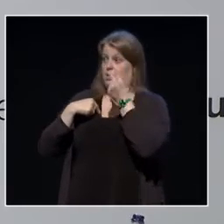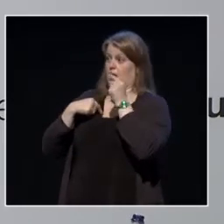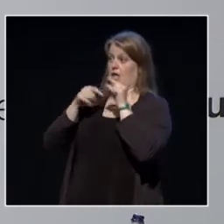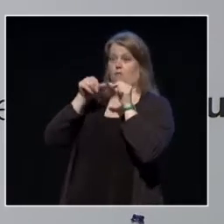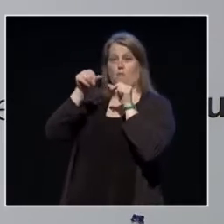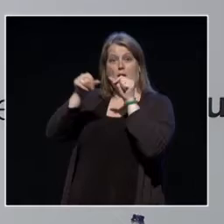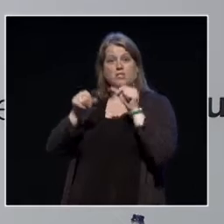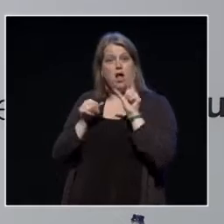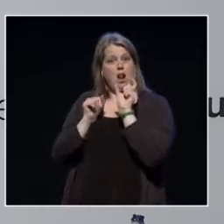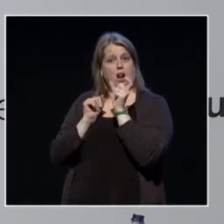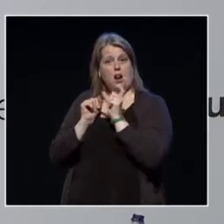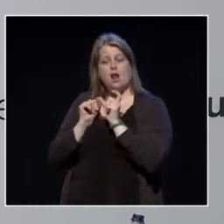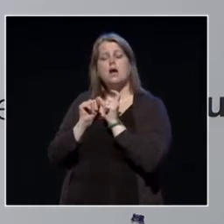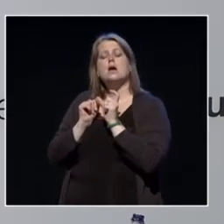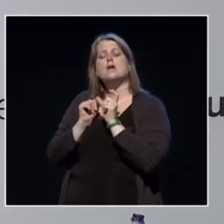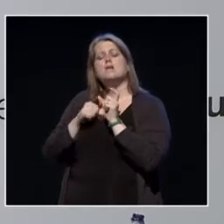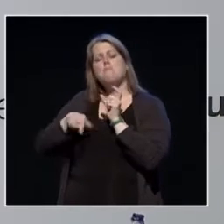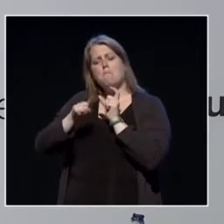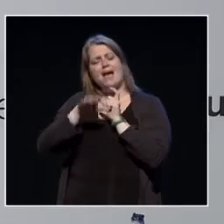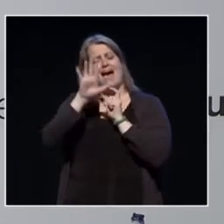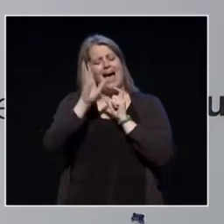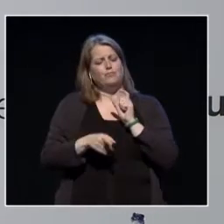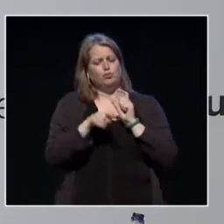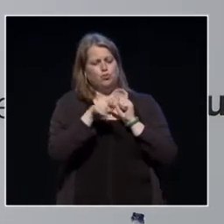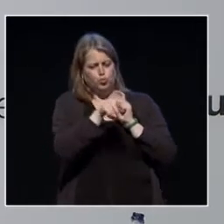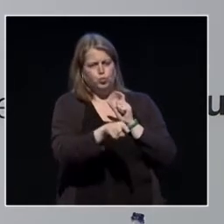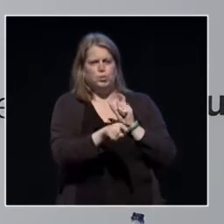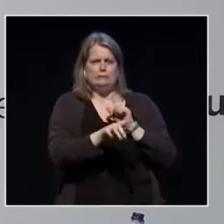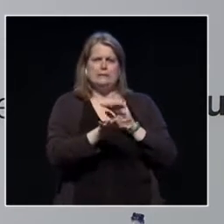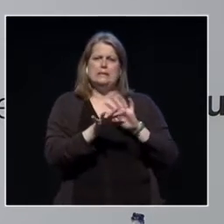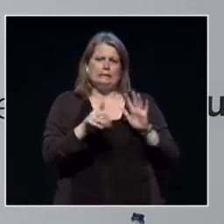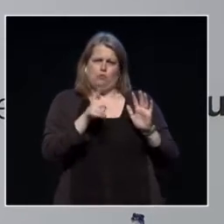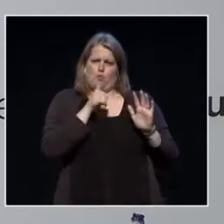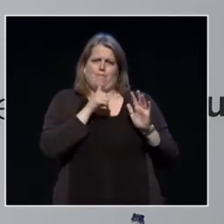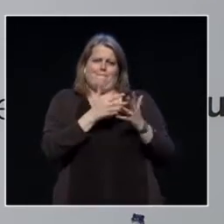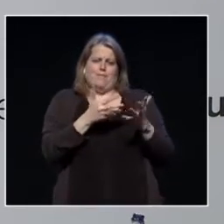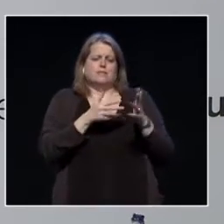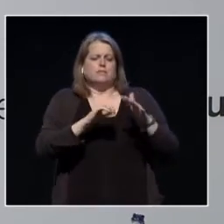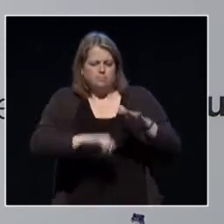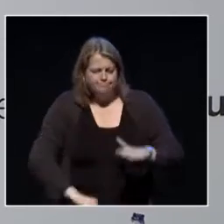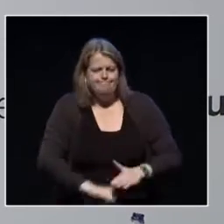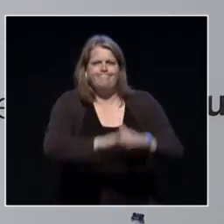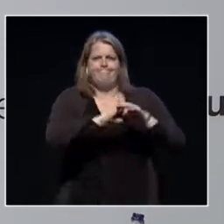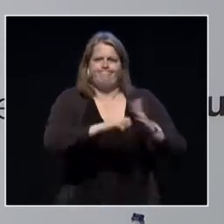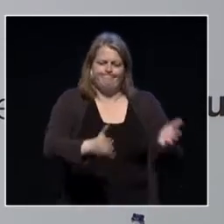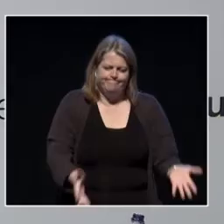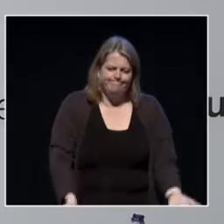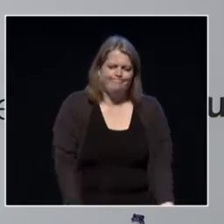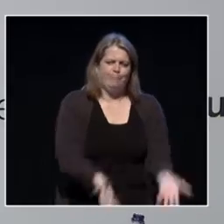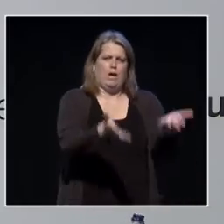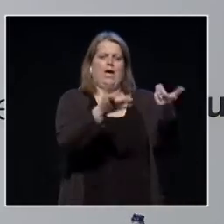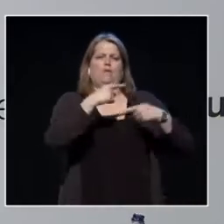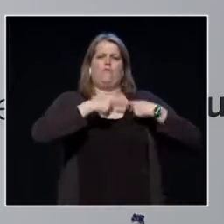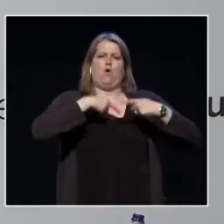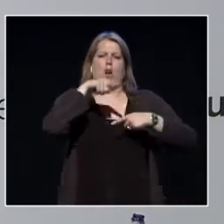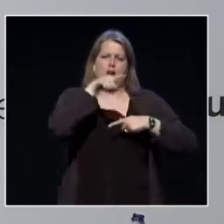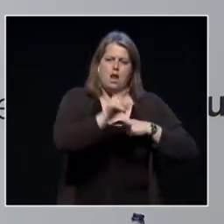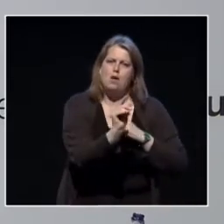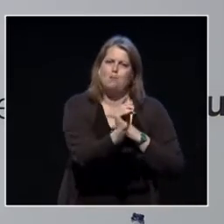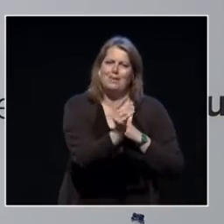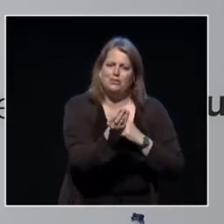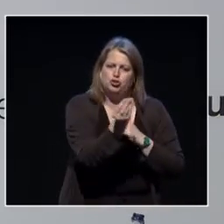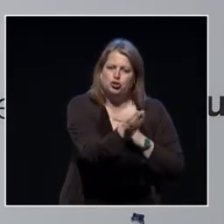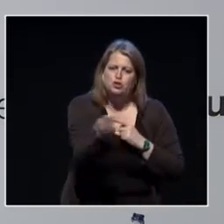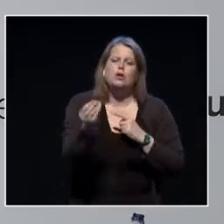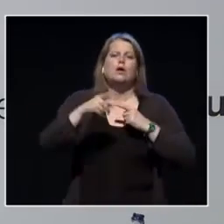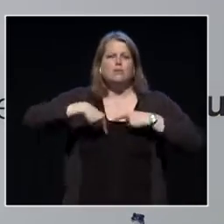together, empower the underprivileged, take the right roles, that's when we get to solve the development puzzle and we have a